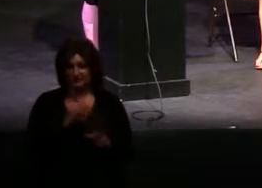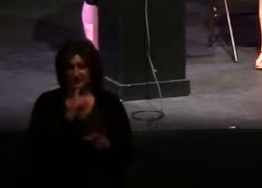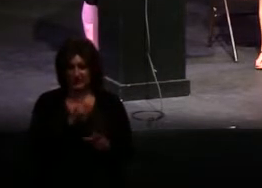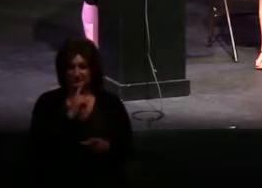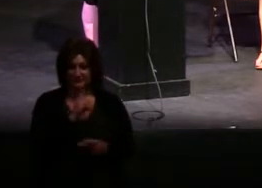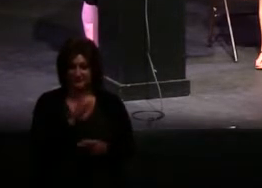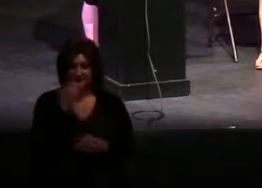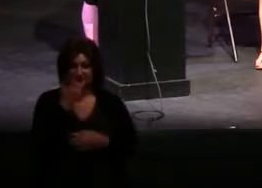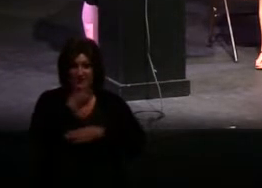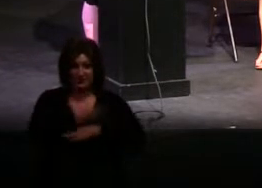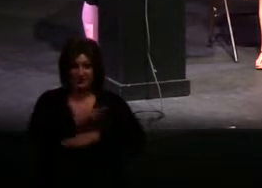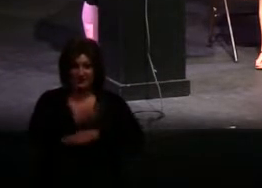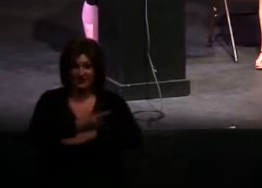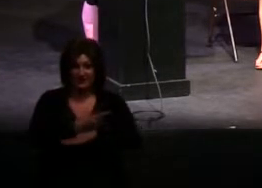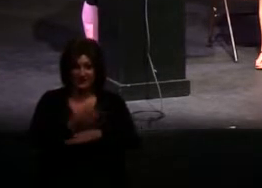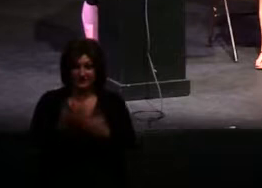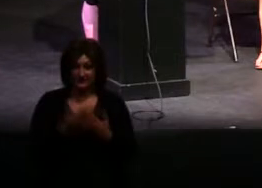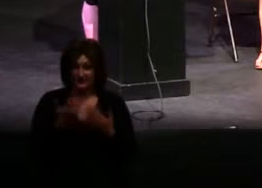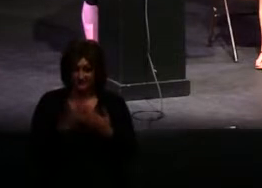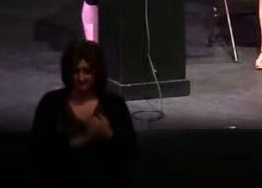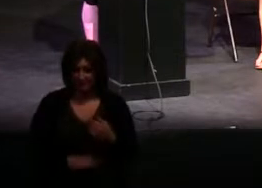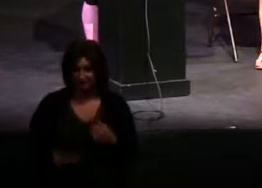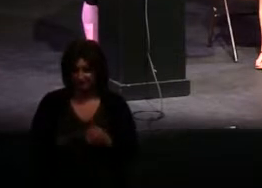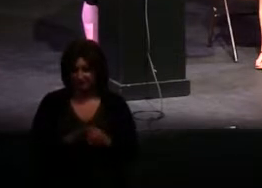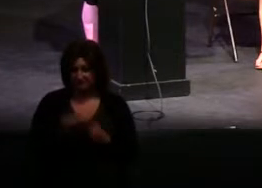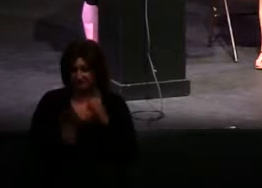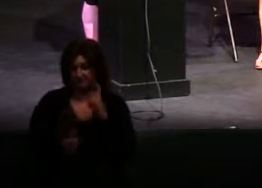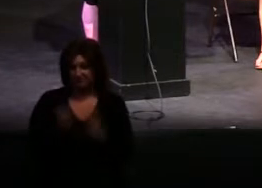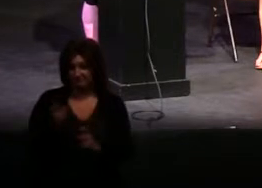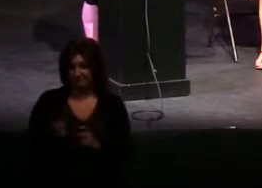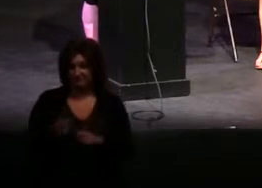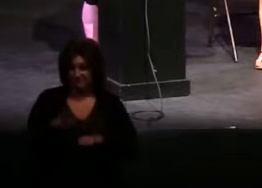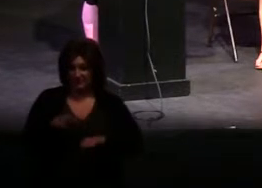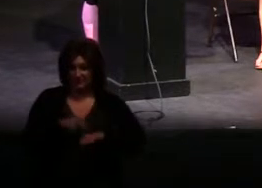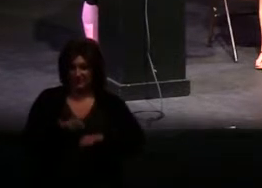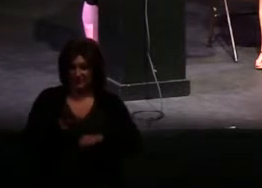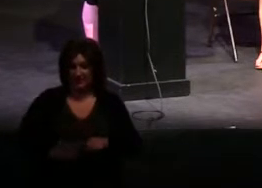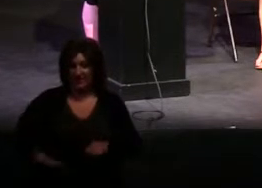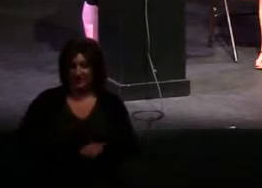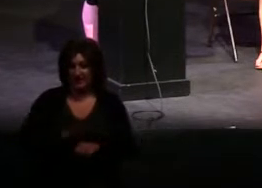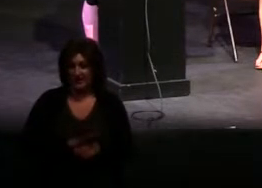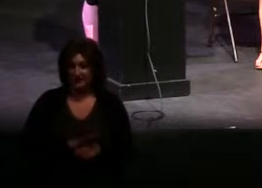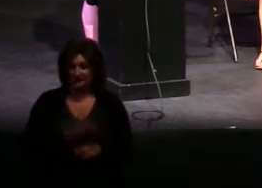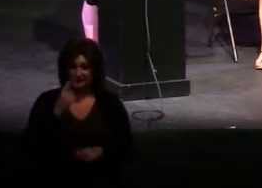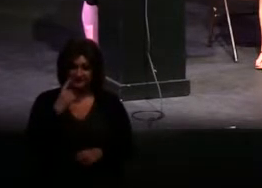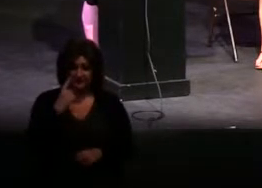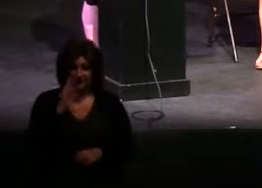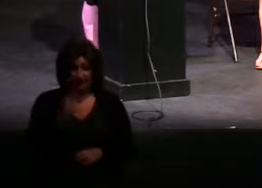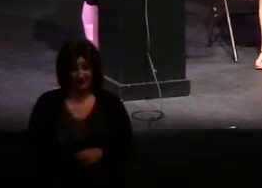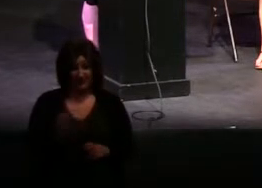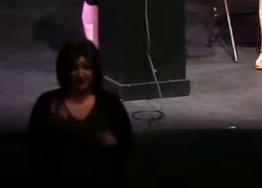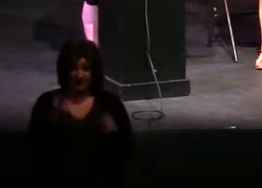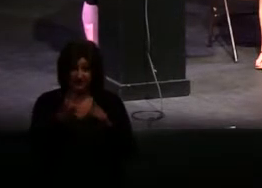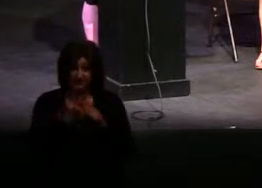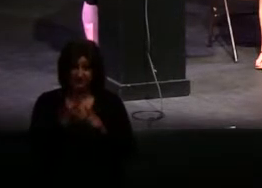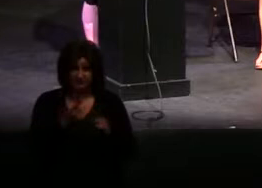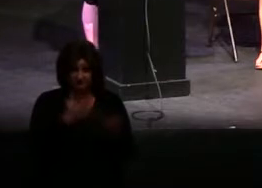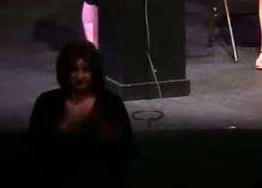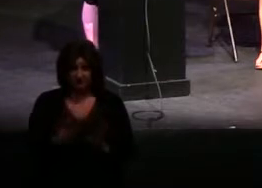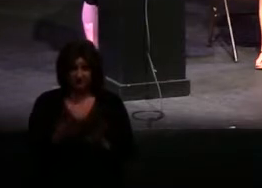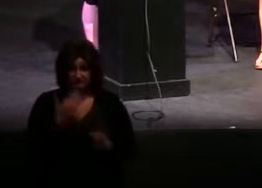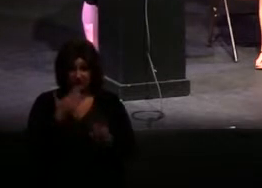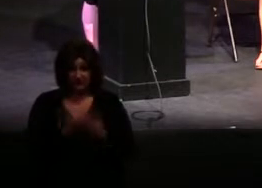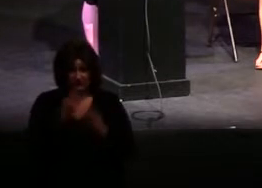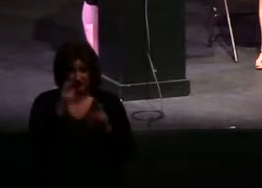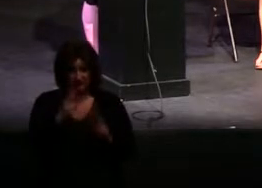in the days of treaties, relocation, and designation of reservation lands thought their intentions were noble too. I kind